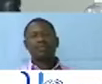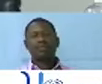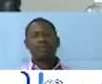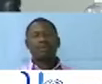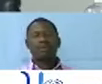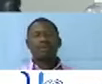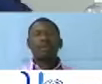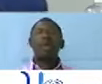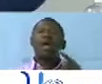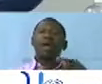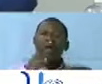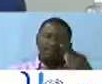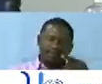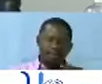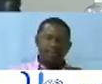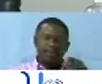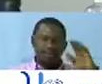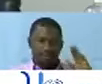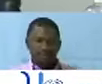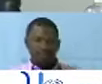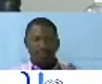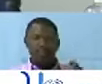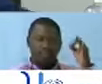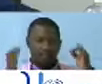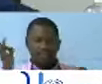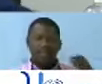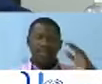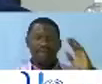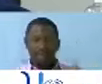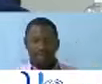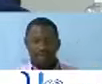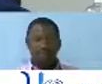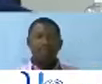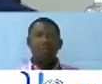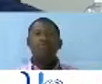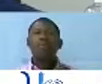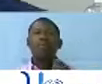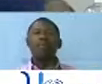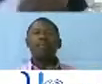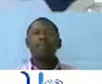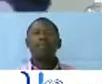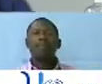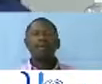After the ruling was read for her release.